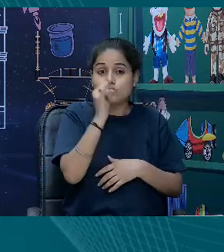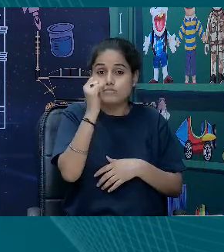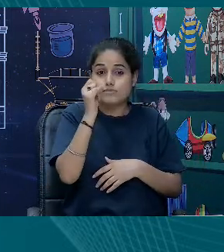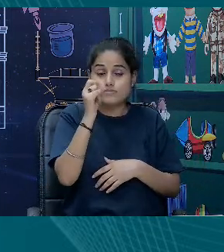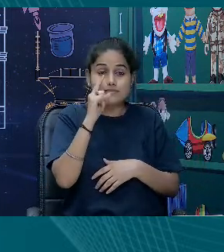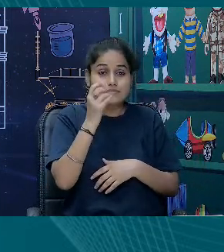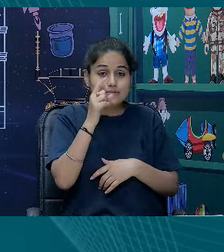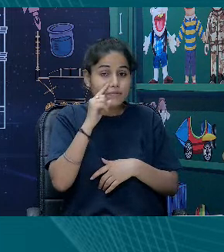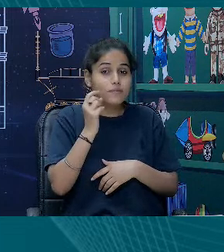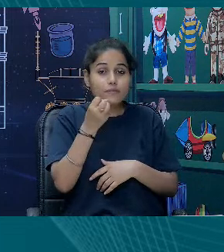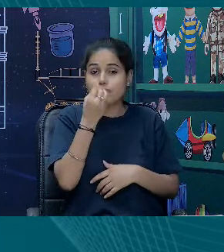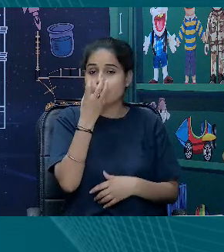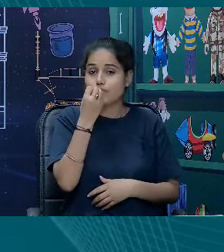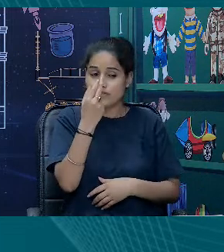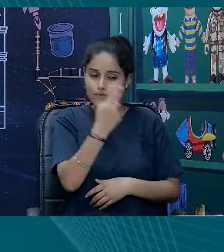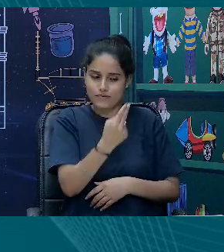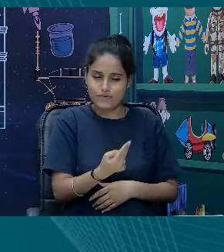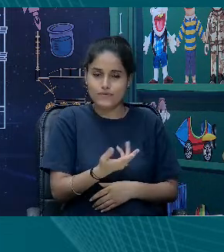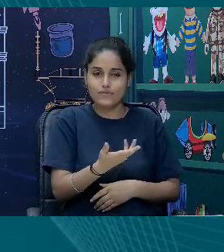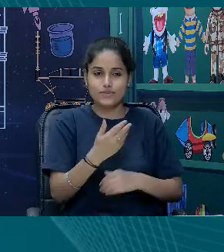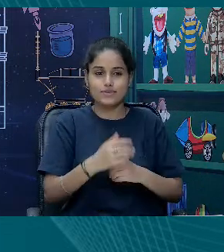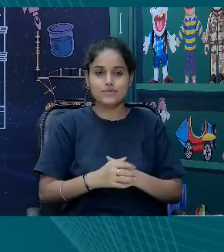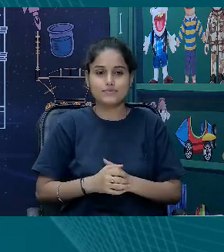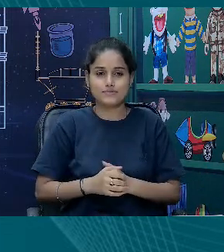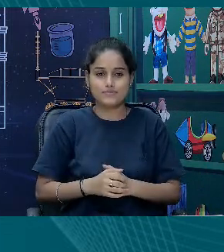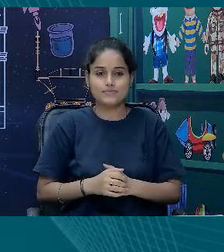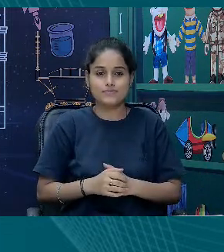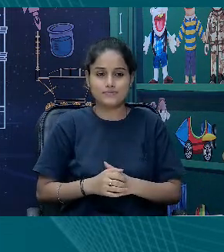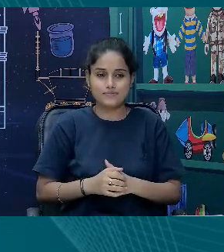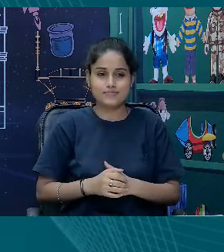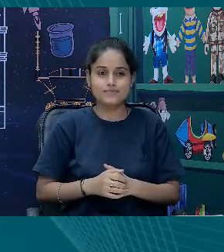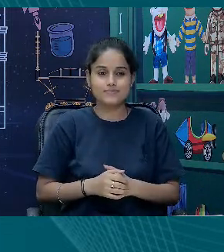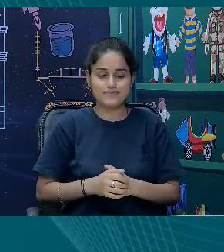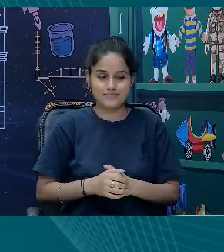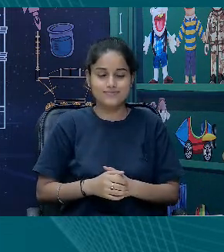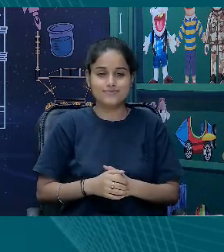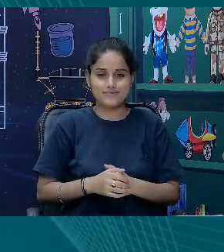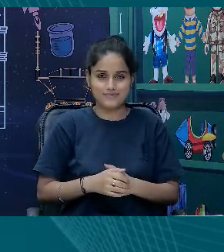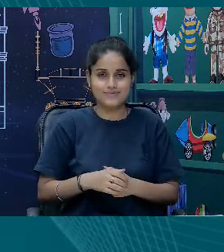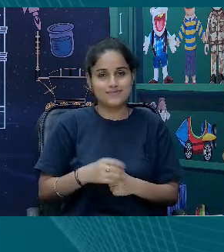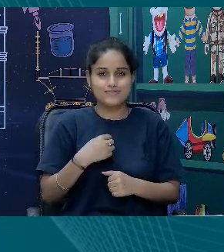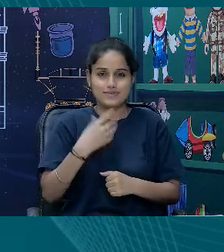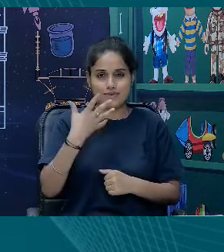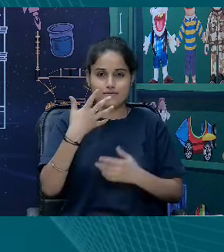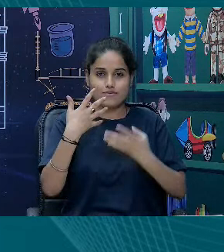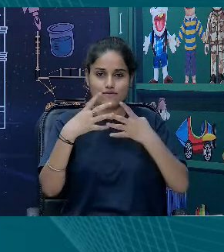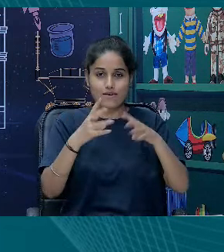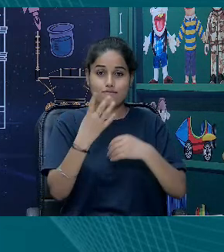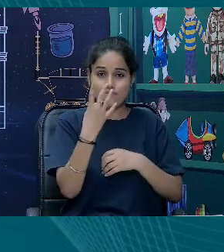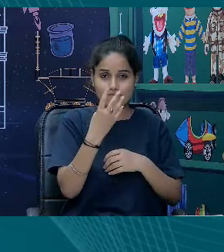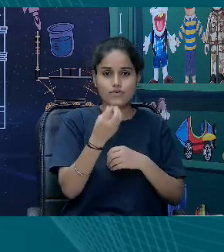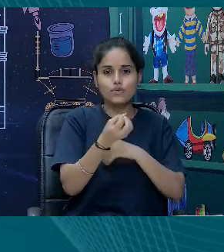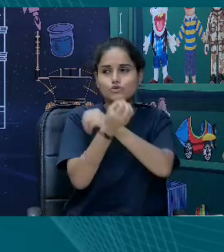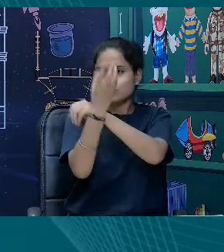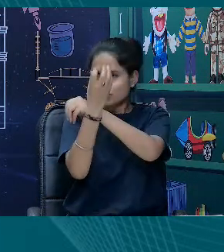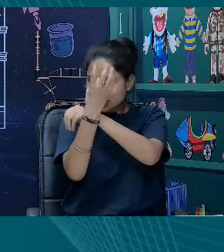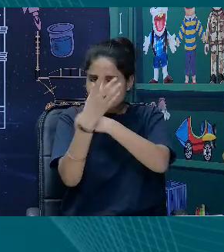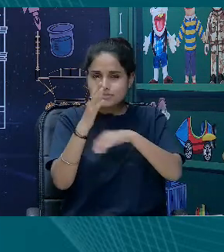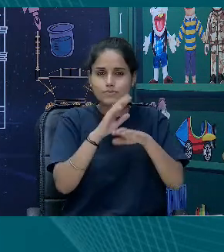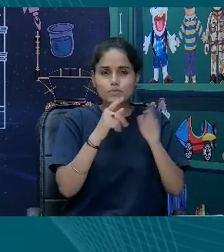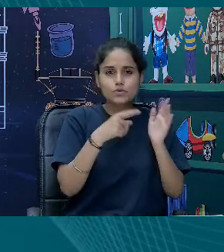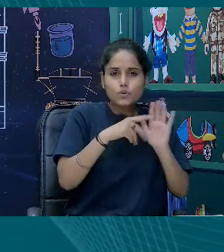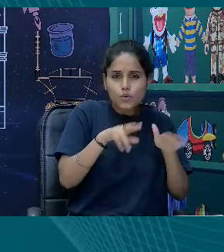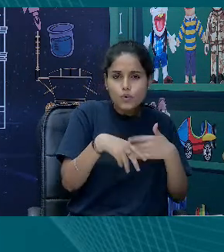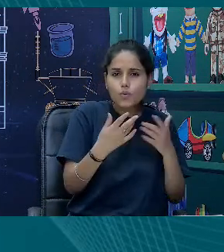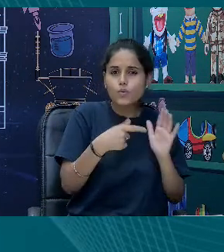can I do 5 windows? So let me see. we are Okay, now we have 5 windows now, 4 chimneys, and